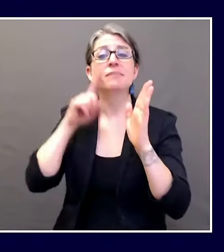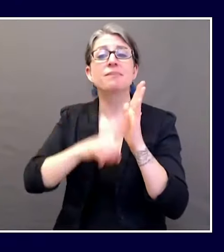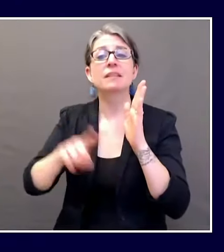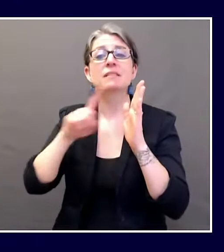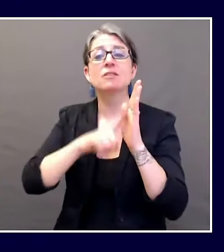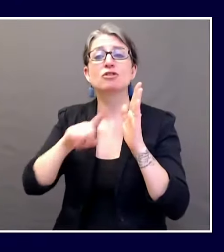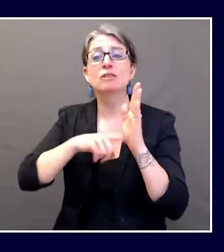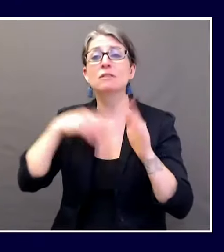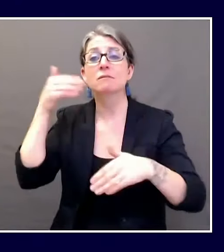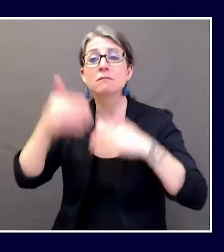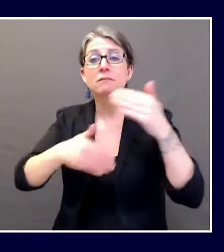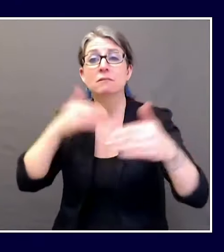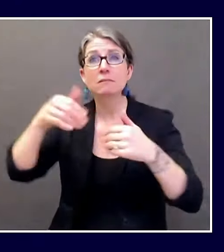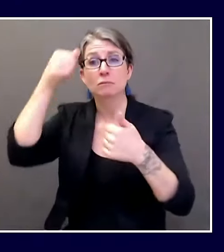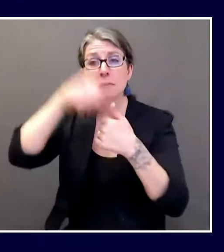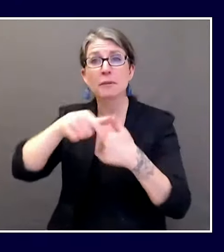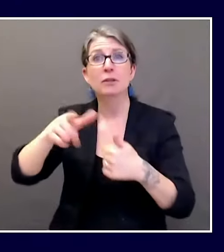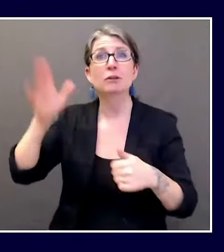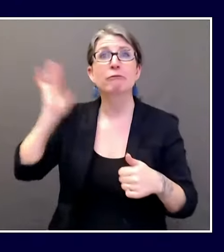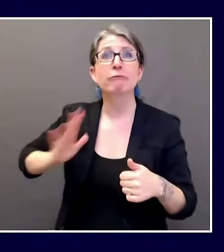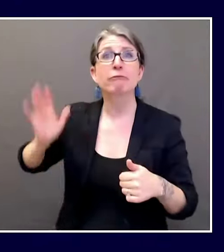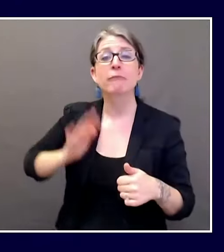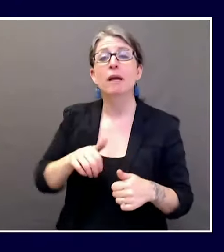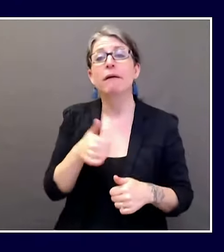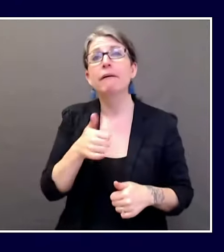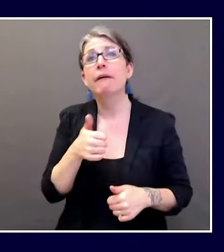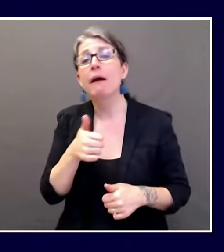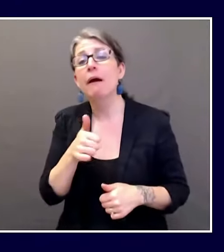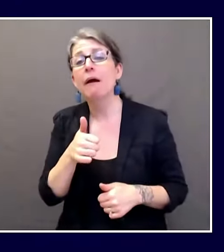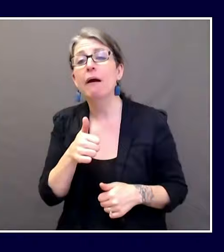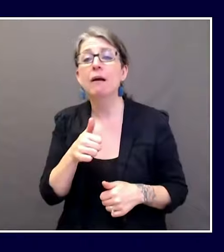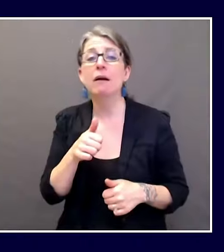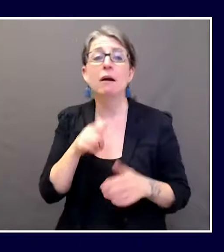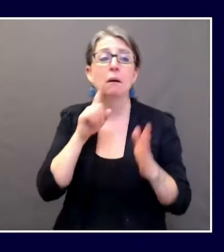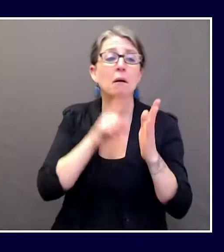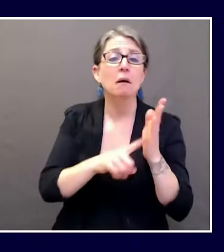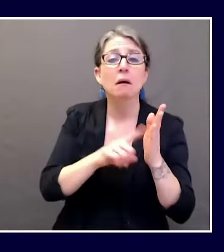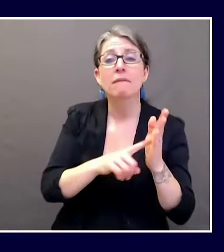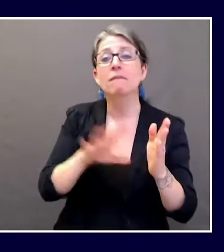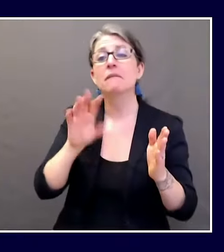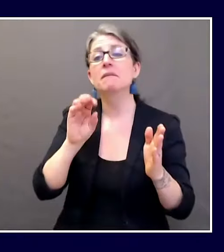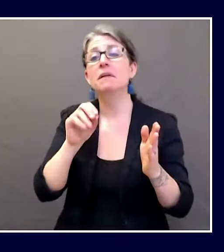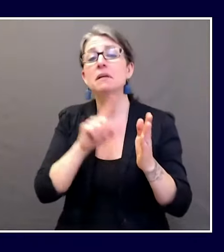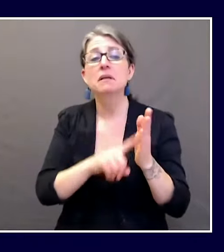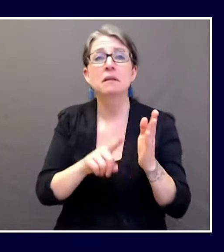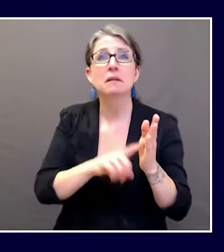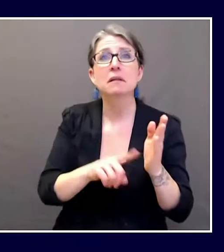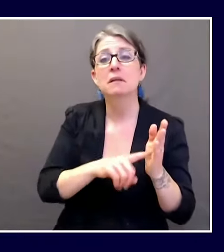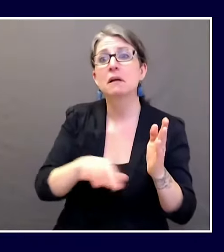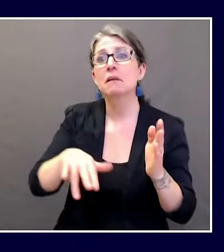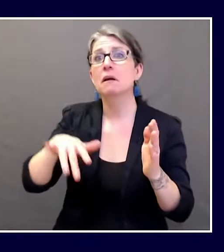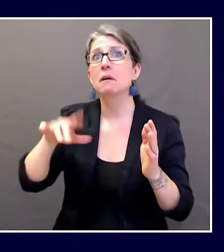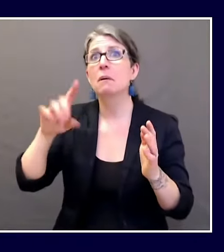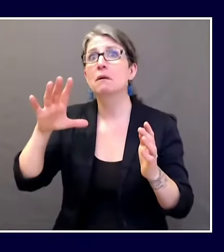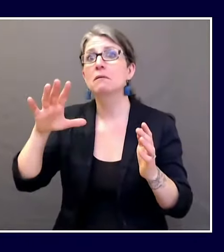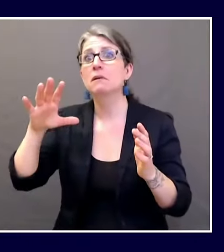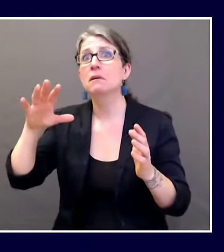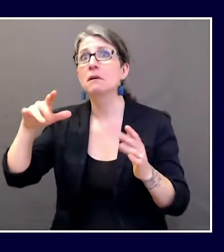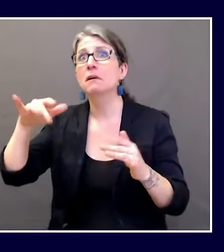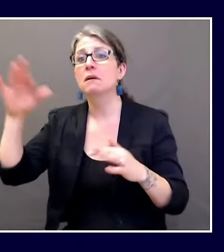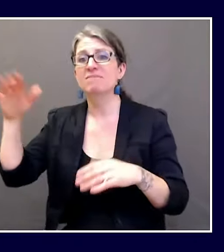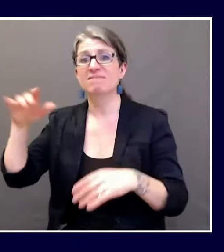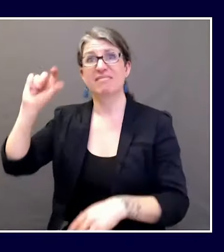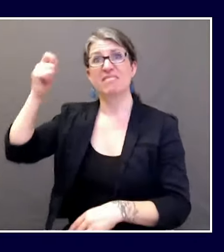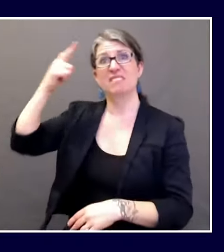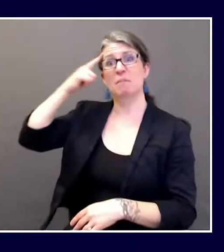ability to bring on more materials through procurement, if we weren't able to move that quickly, that nimbly, as well as to be able to